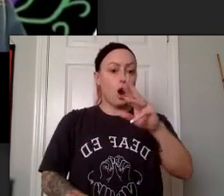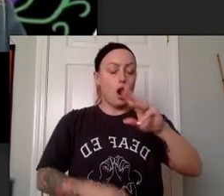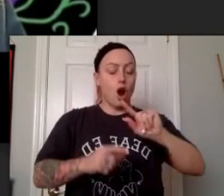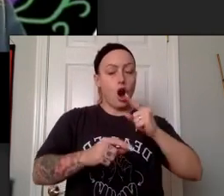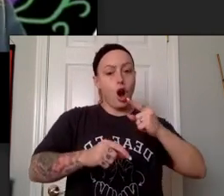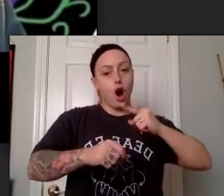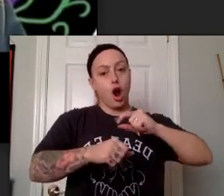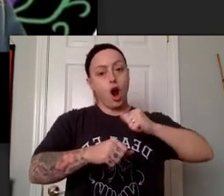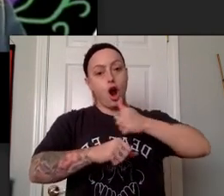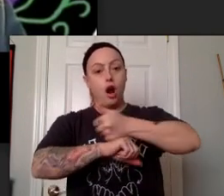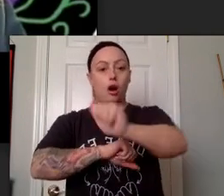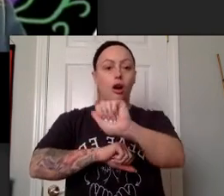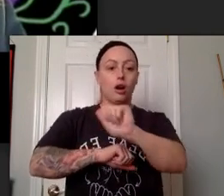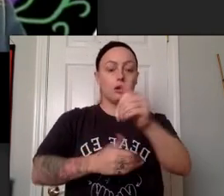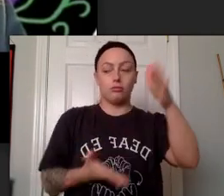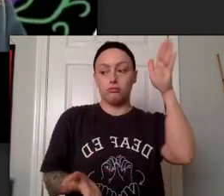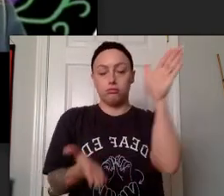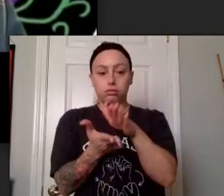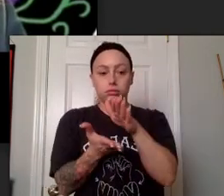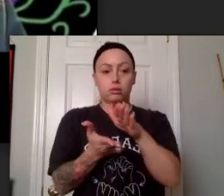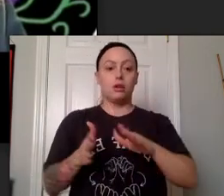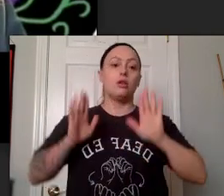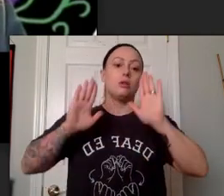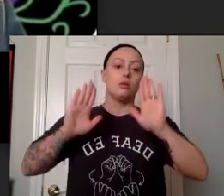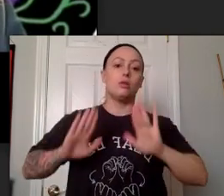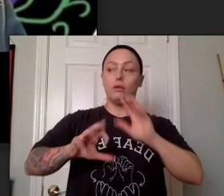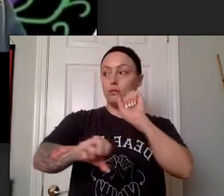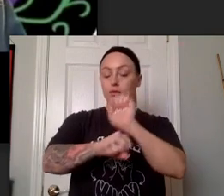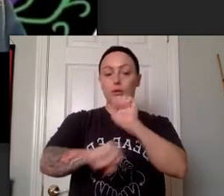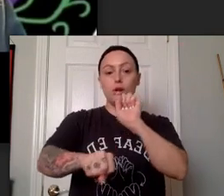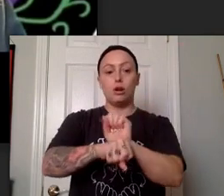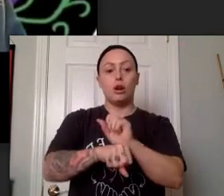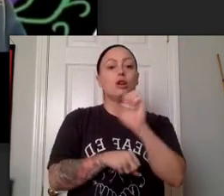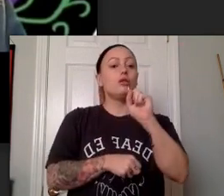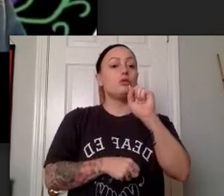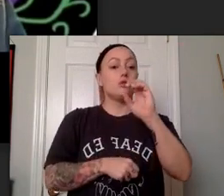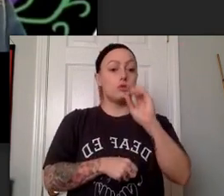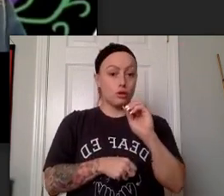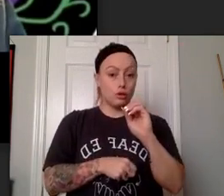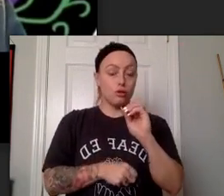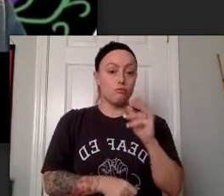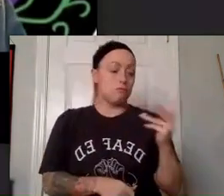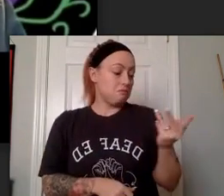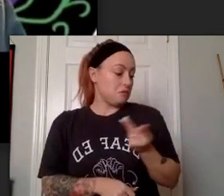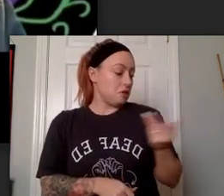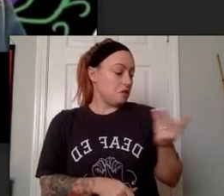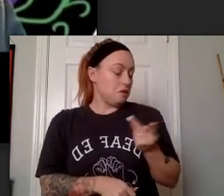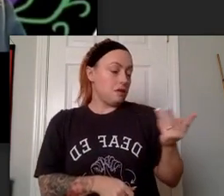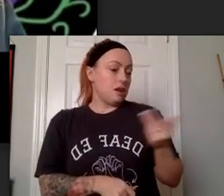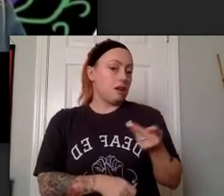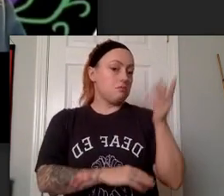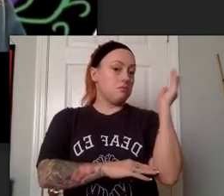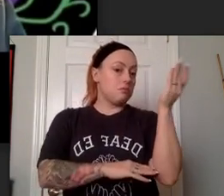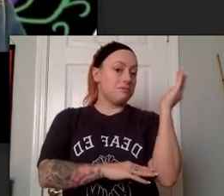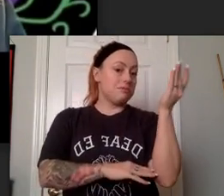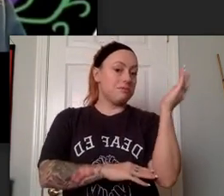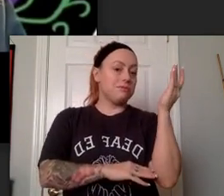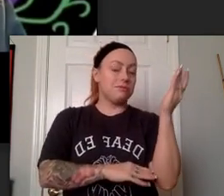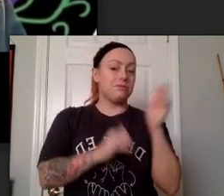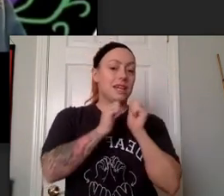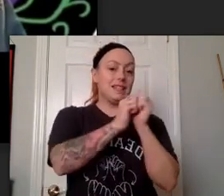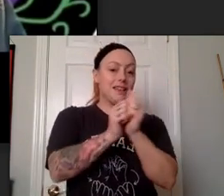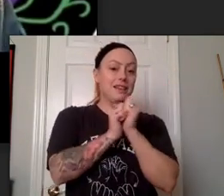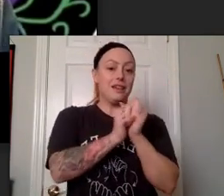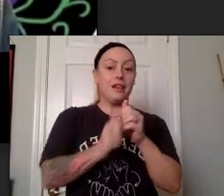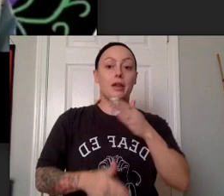does wonderful work there. And so co hosting with Miss Maggie today, my name is Corrine